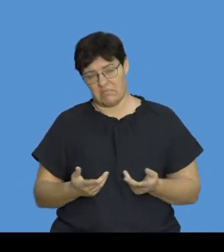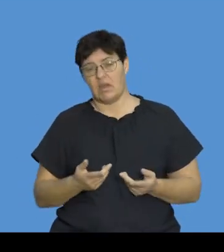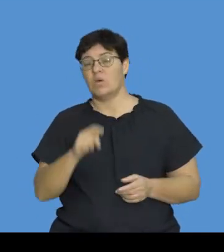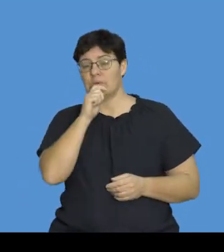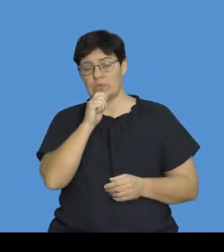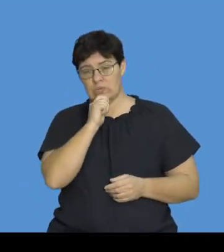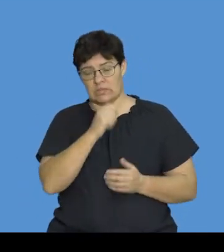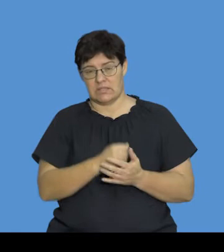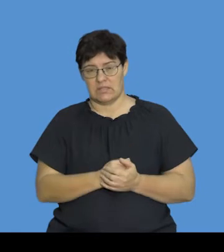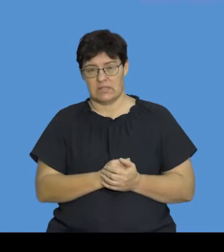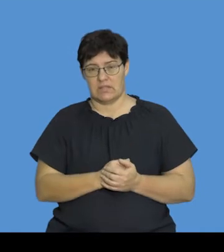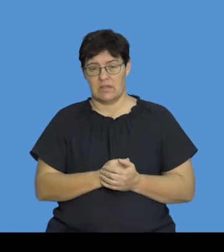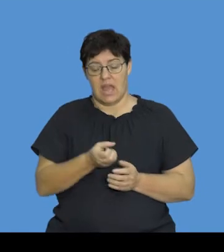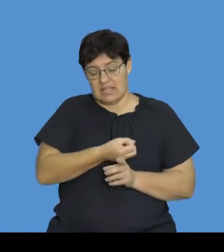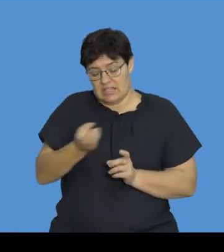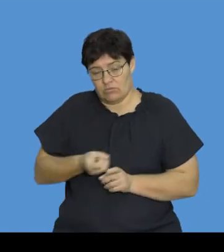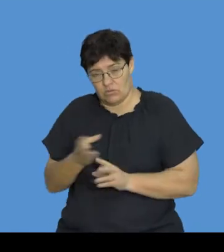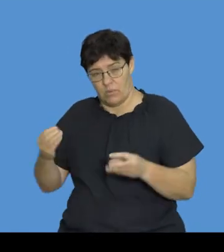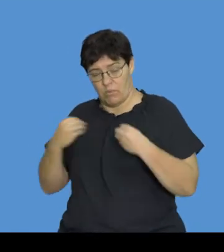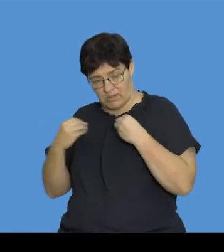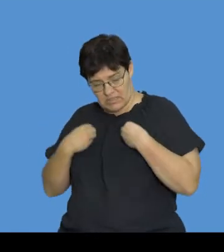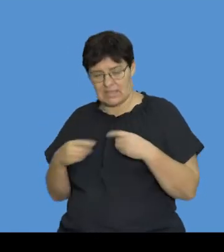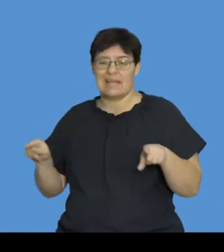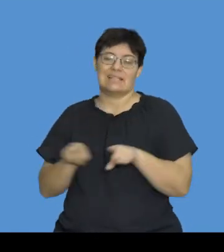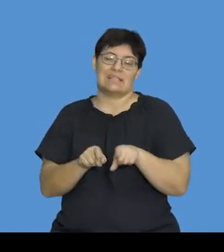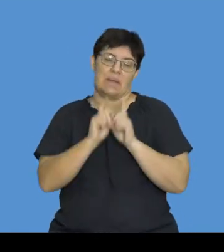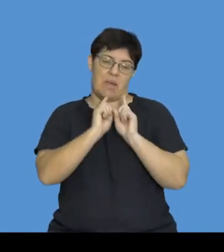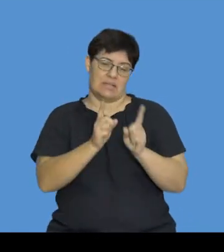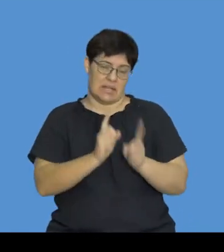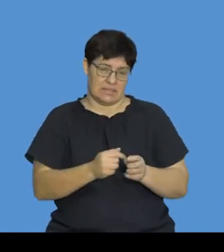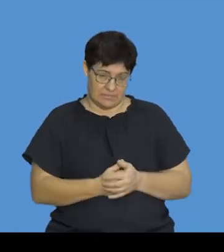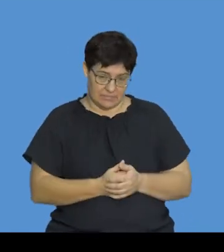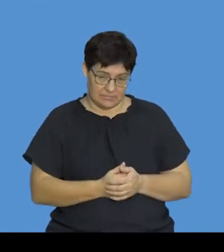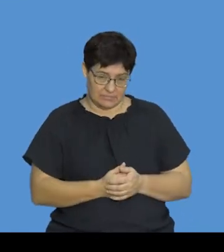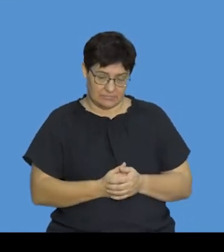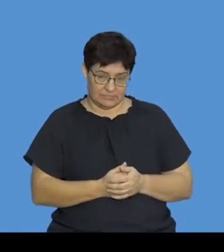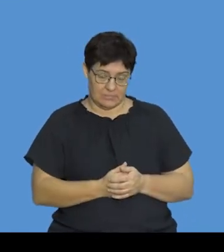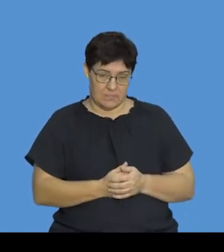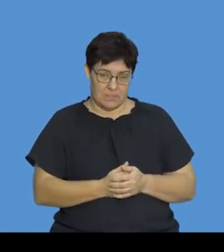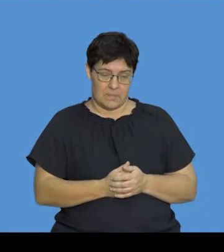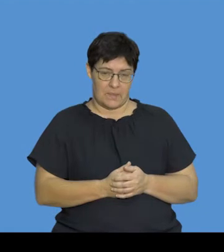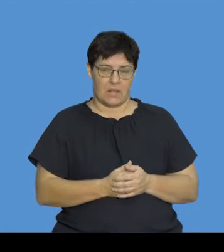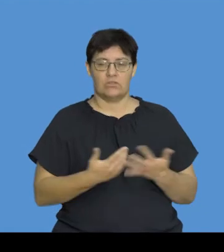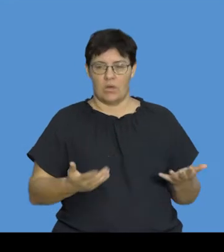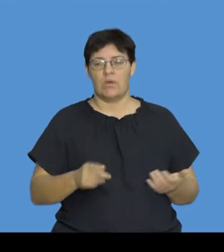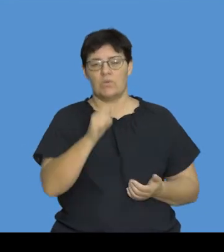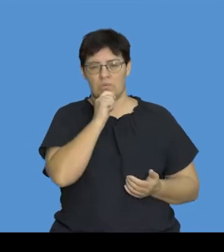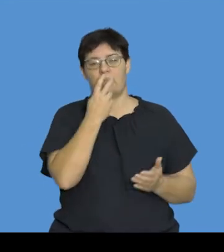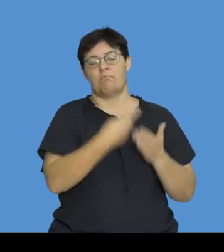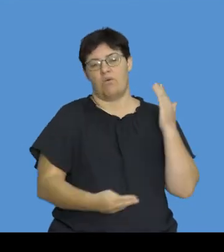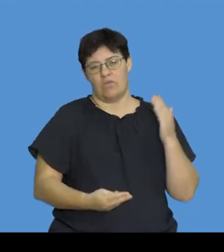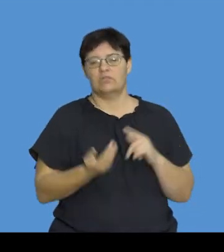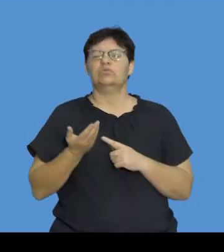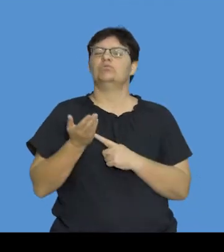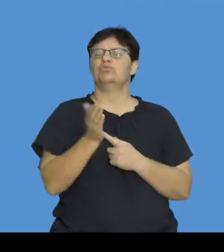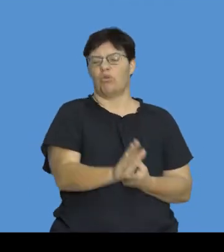can use the distributive property, it will give you the same answer as what you did when you use FOIL. So I'm going to use both of them just